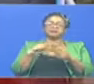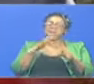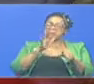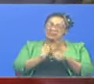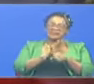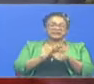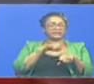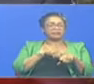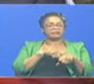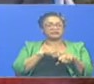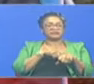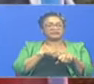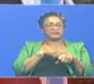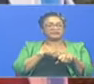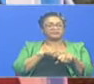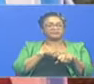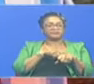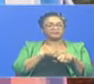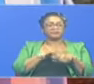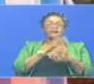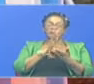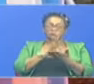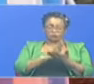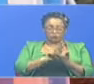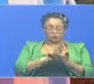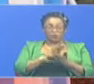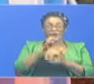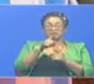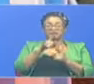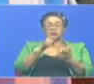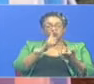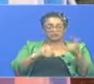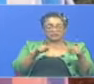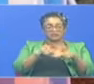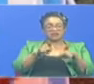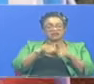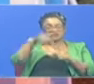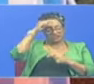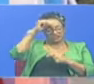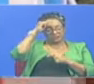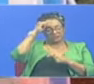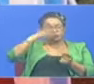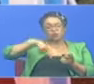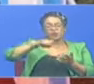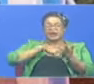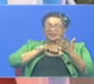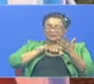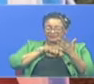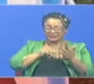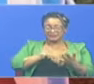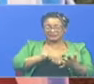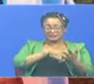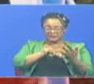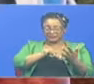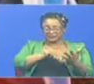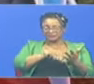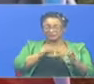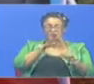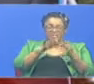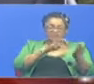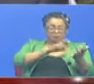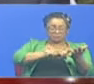again. And that is precisely what, as a government, we have been insisting on, that if you are stepping out of